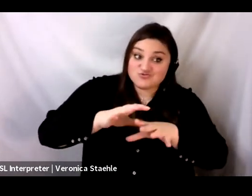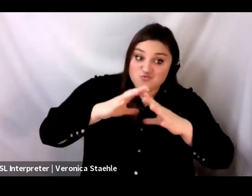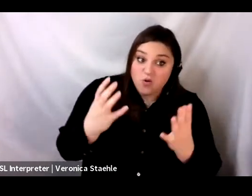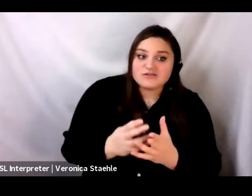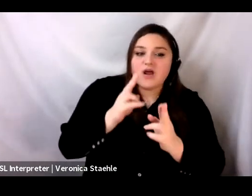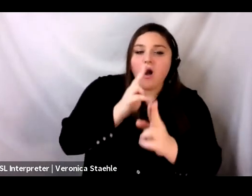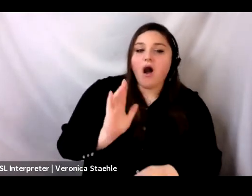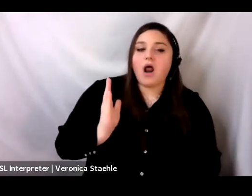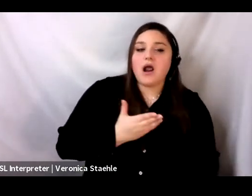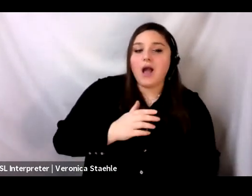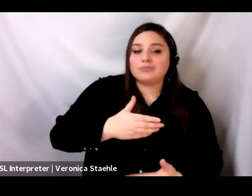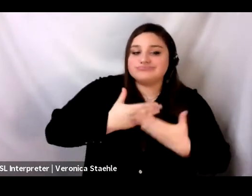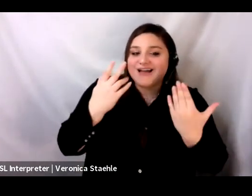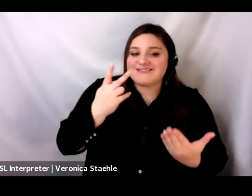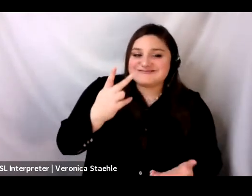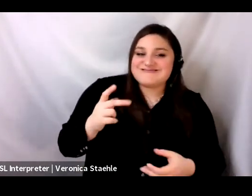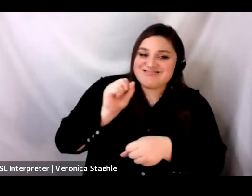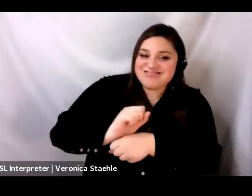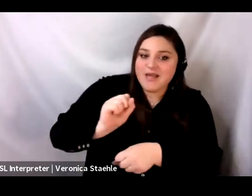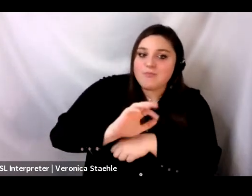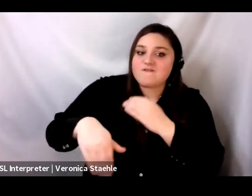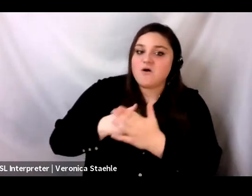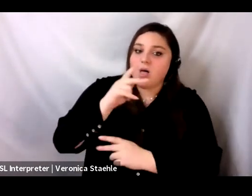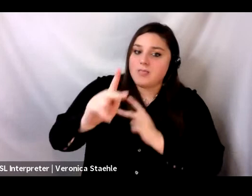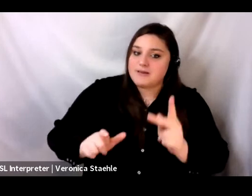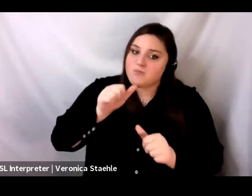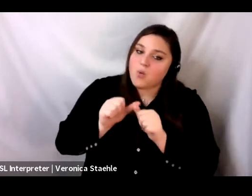our community.